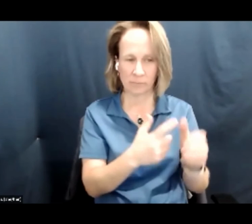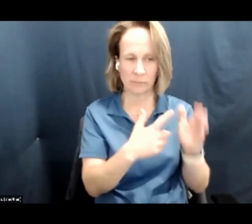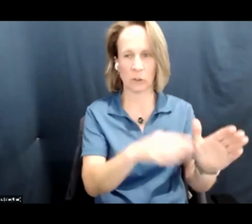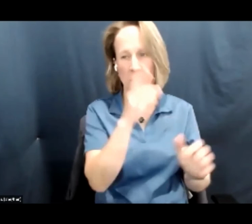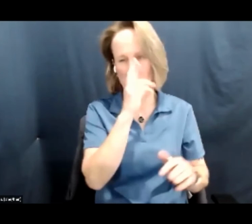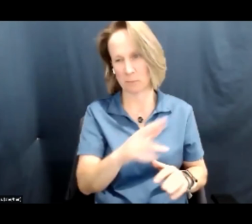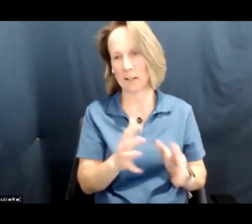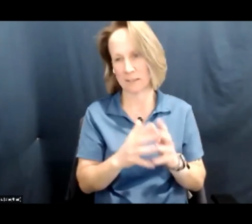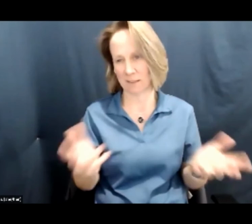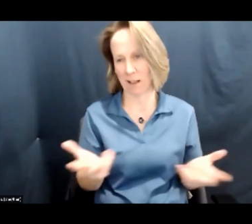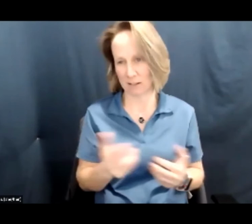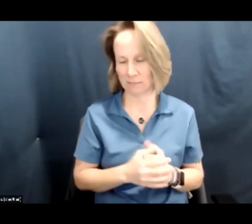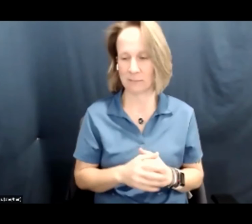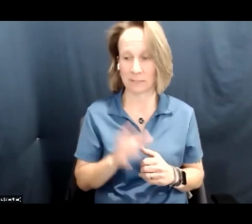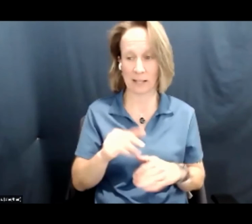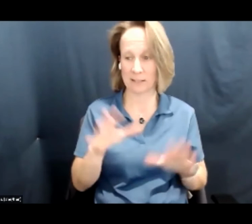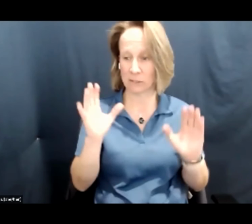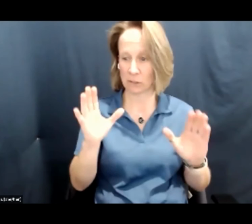which is great.